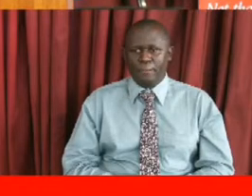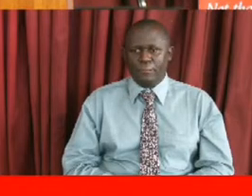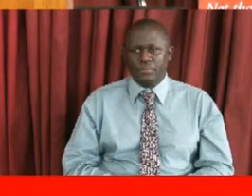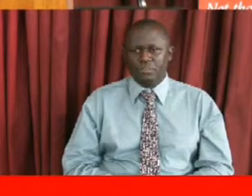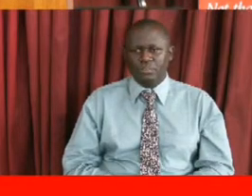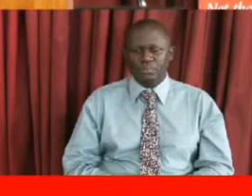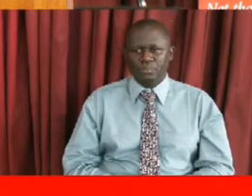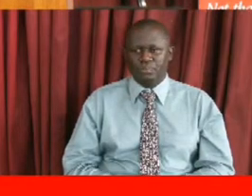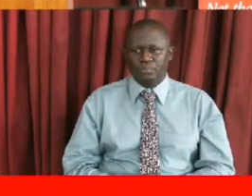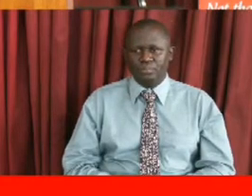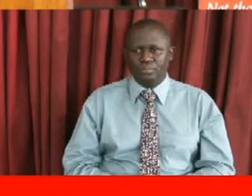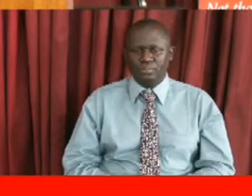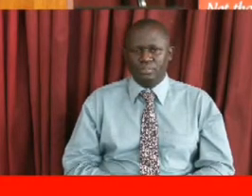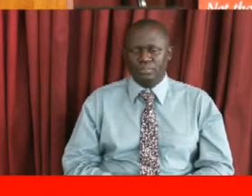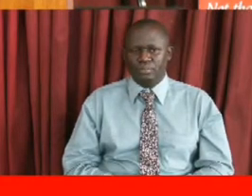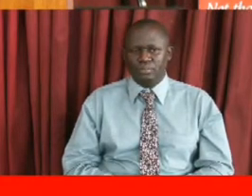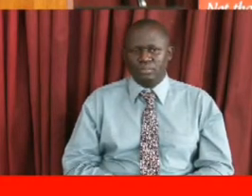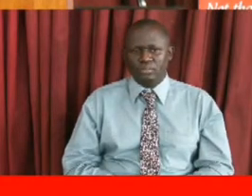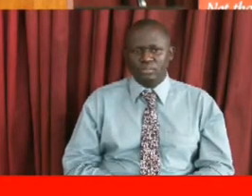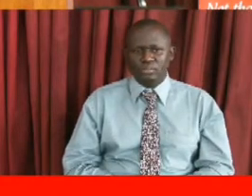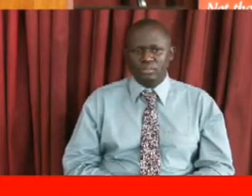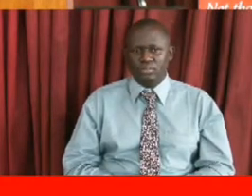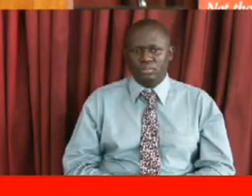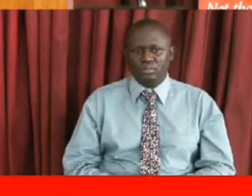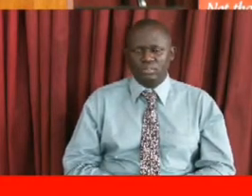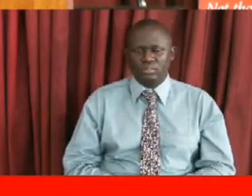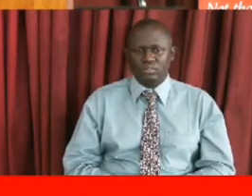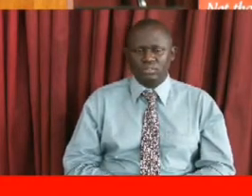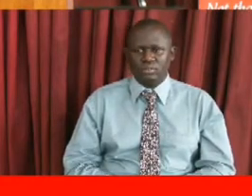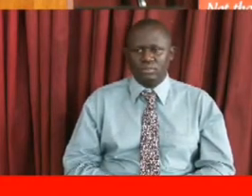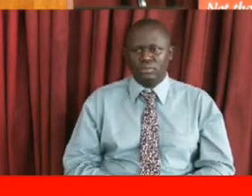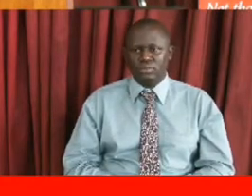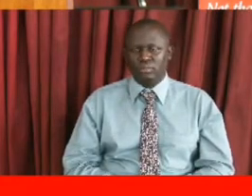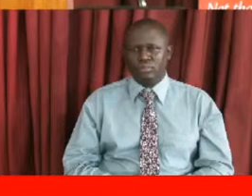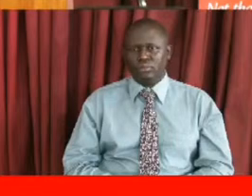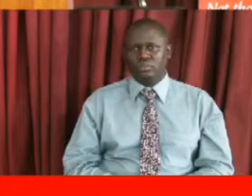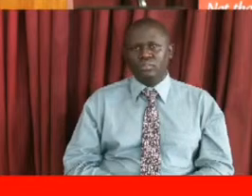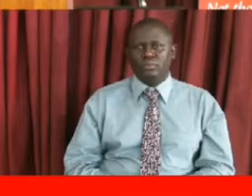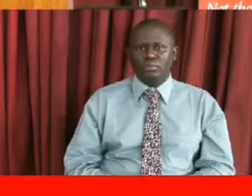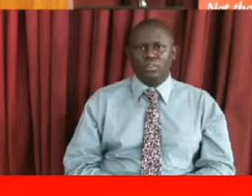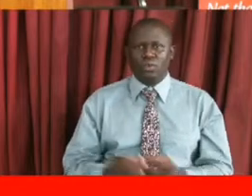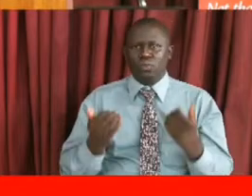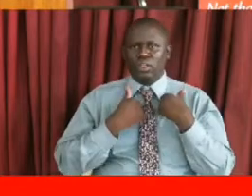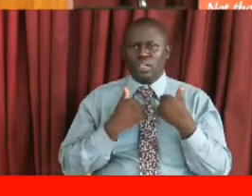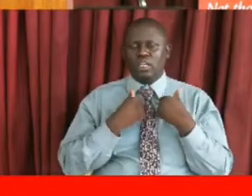amen amen there was a king called